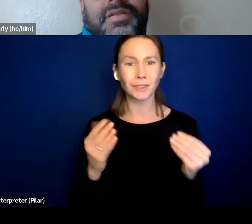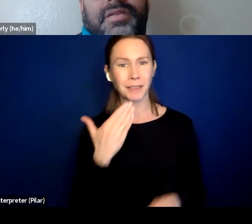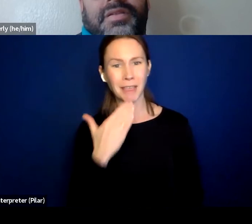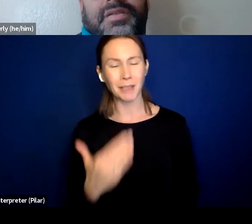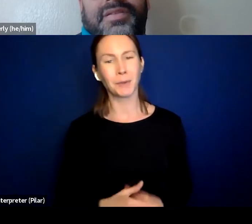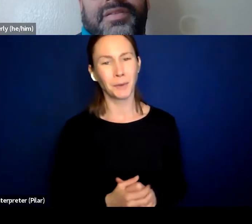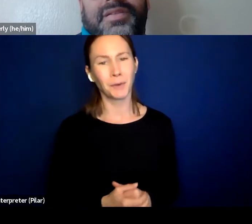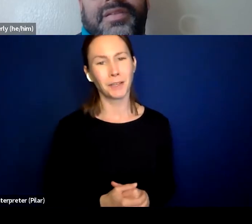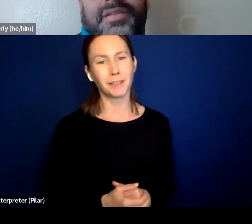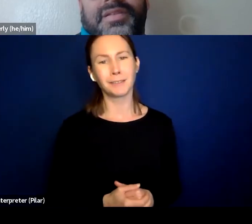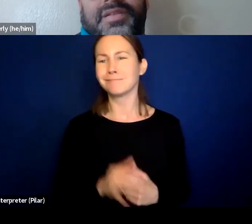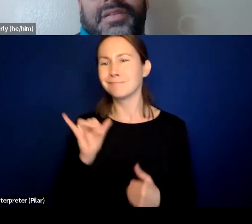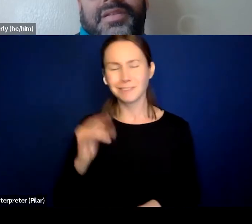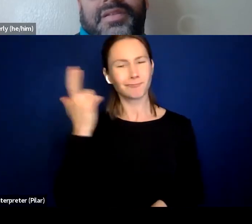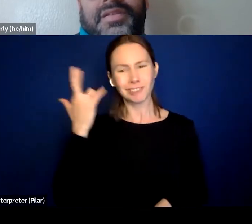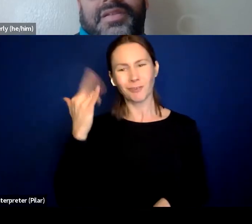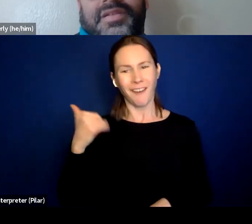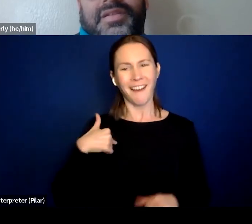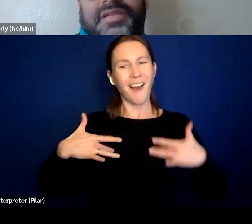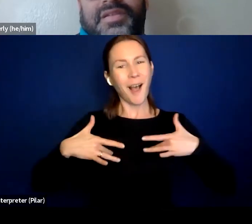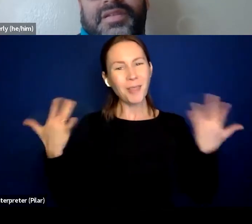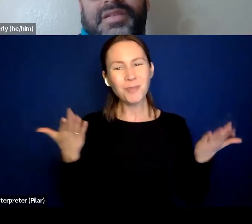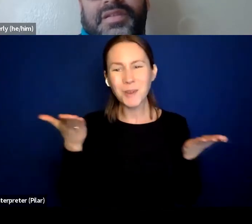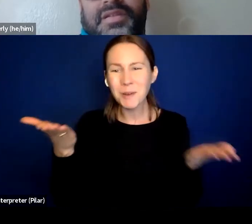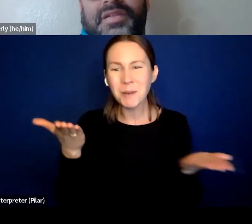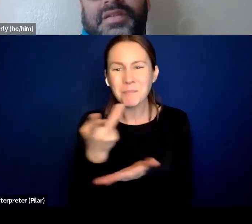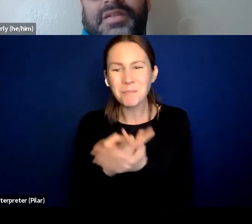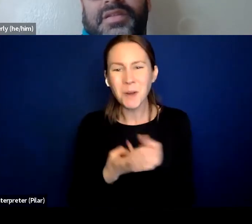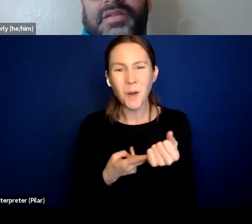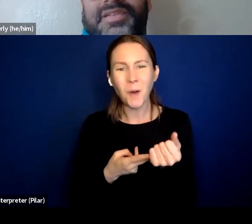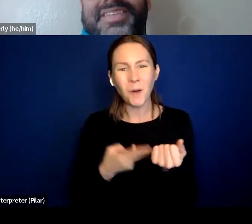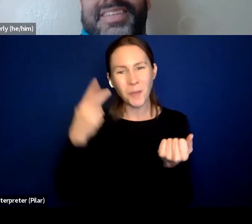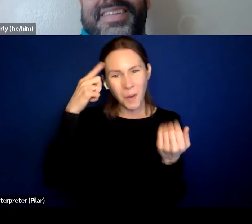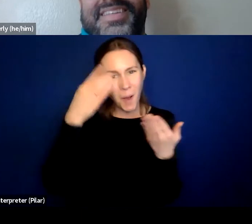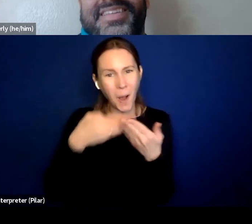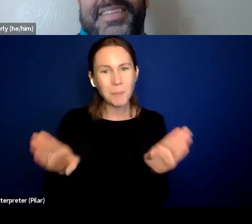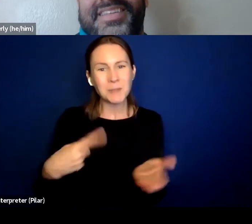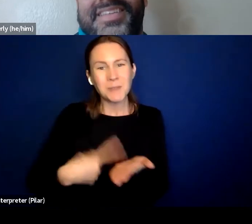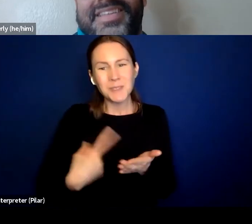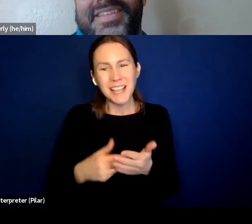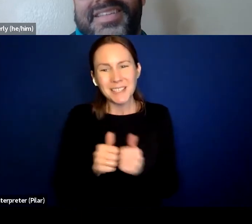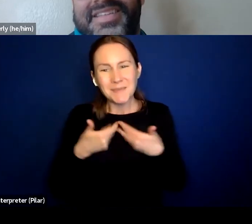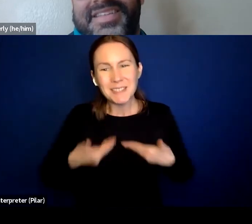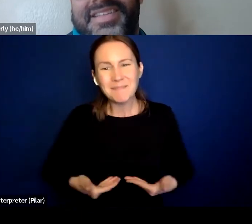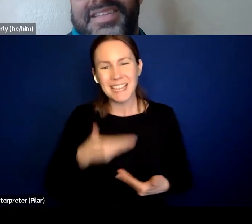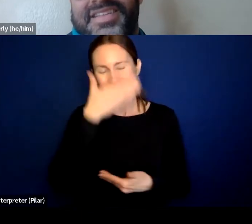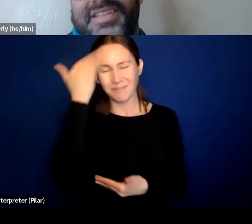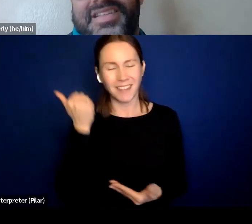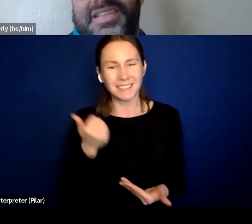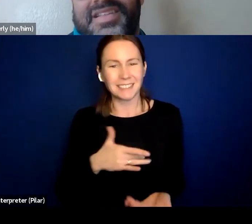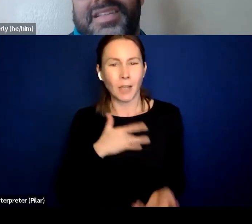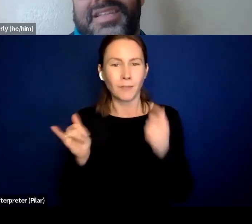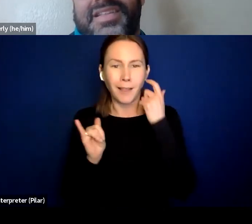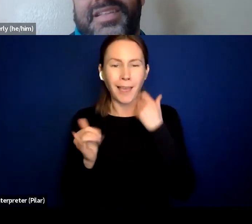This is exactly why I was so thrilled that you were open to being discussion with me, because it's just almost like just so